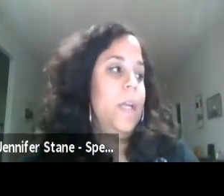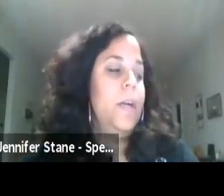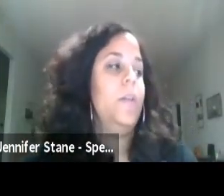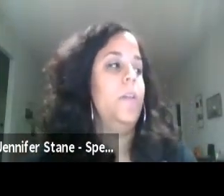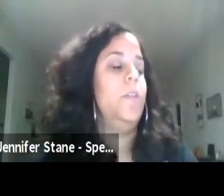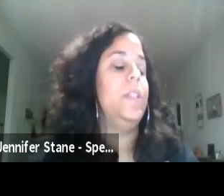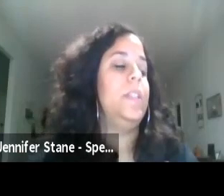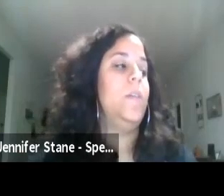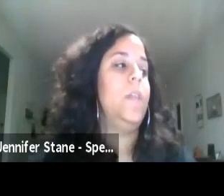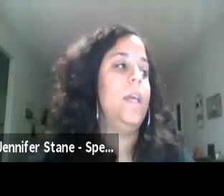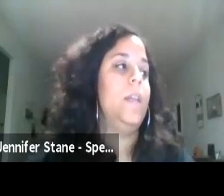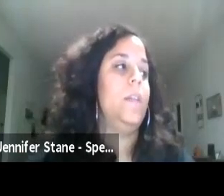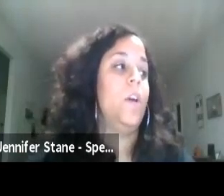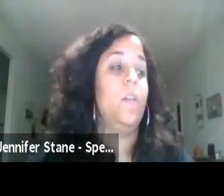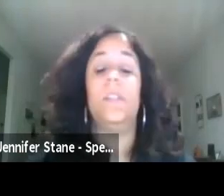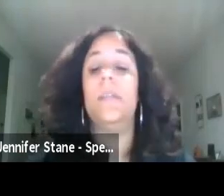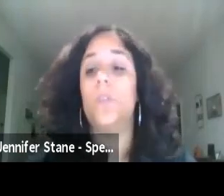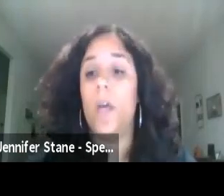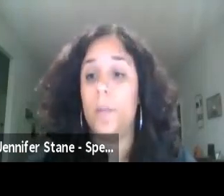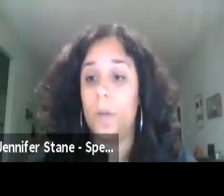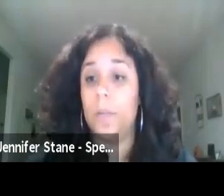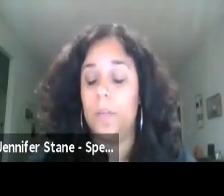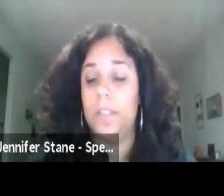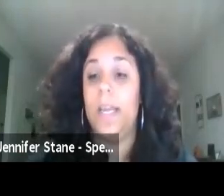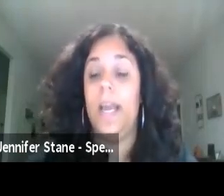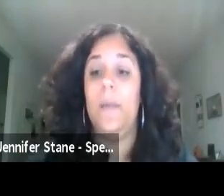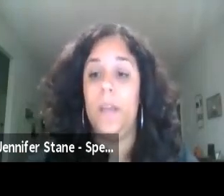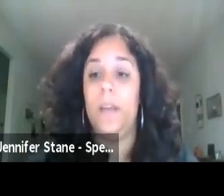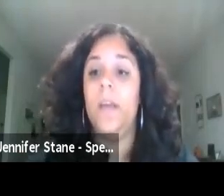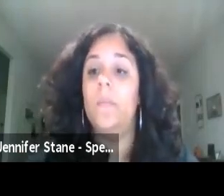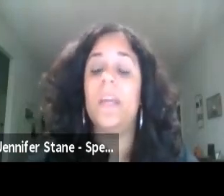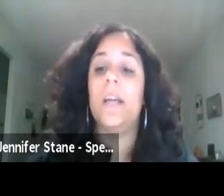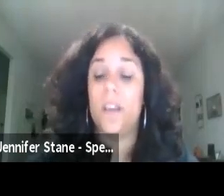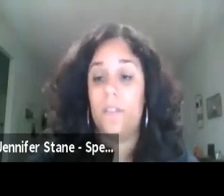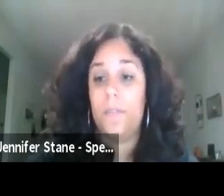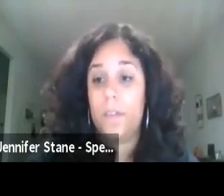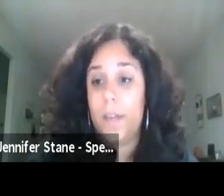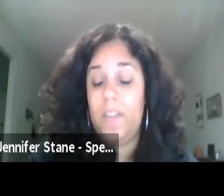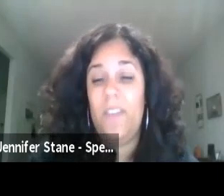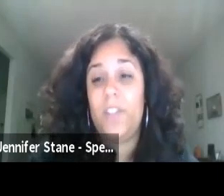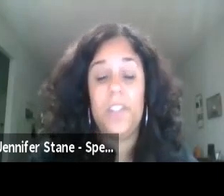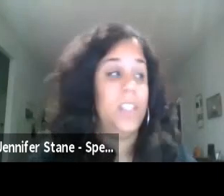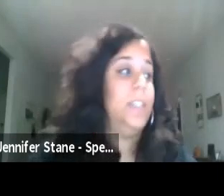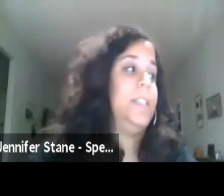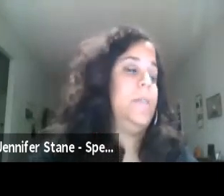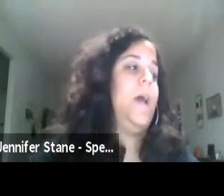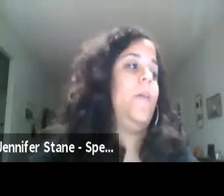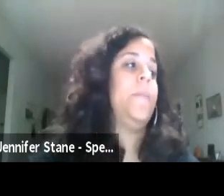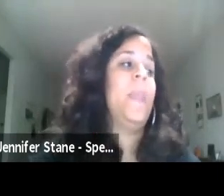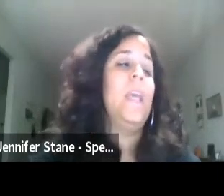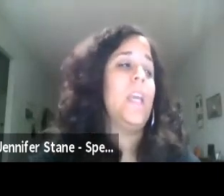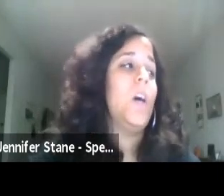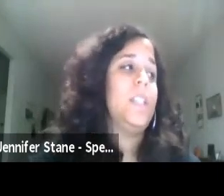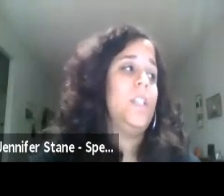infographic here, you can tell that there are several other problems that can happen because of infections or diseases in the